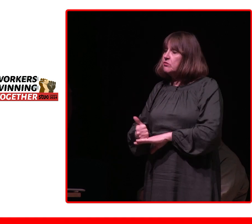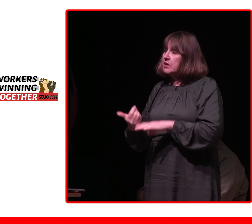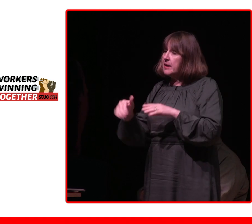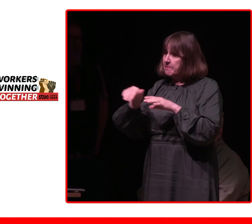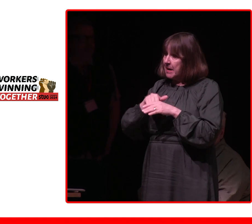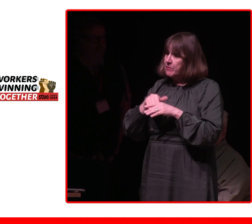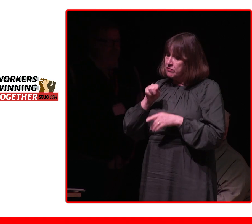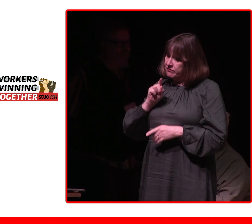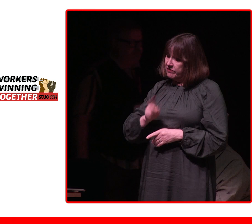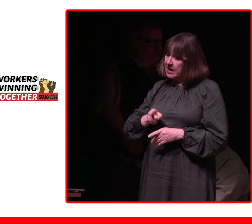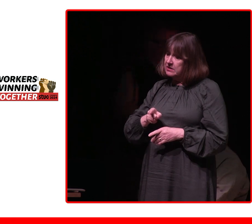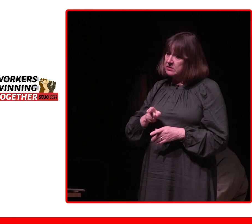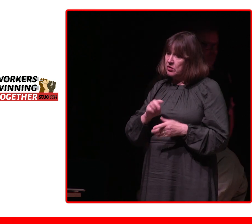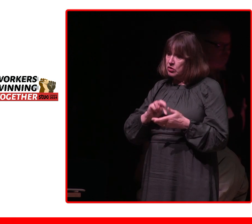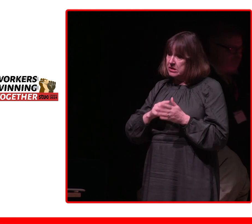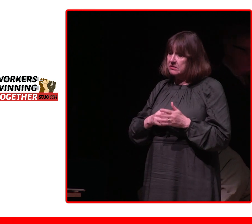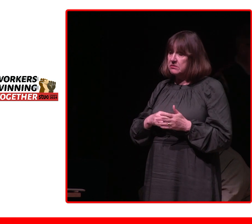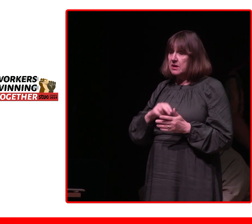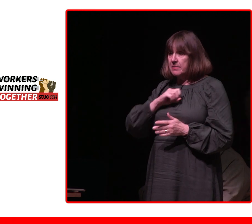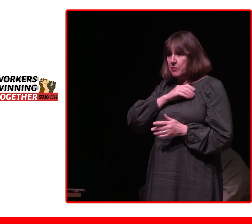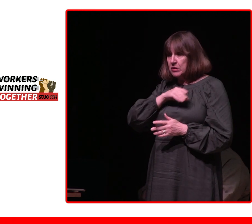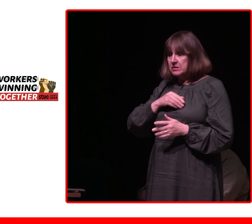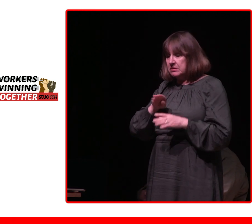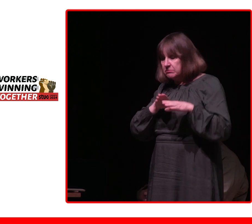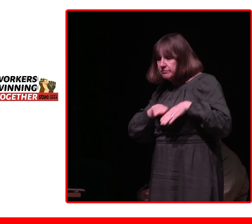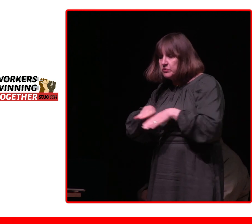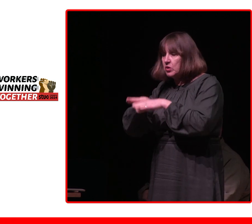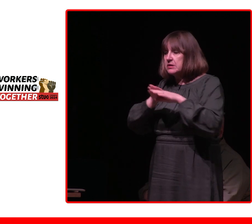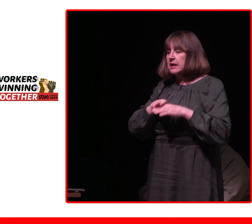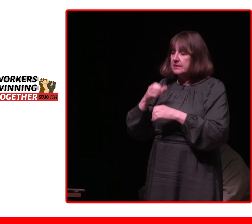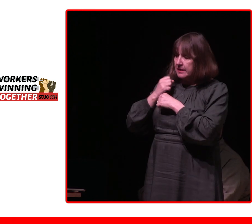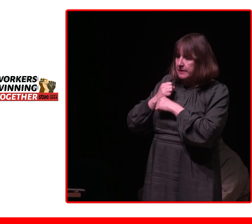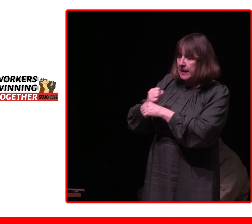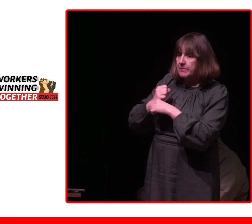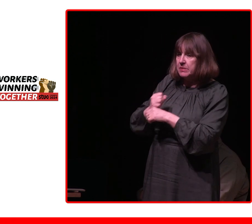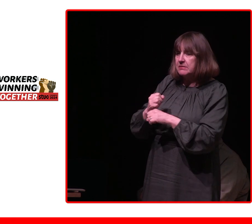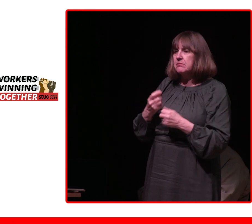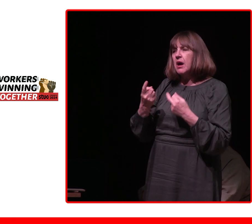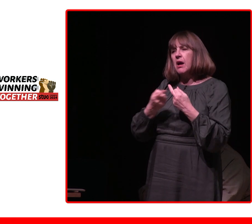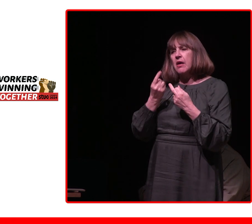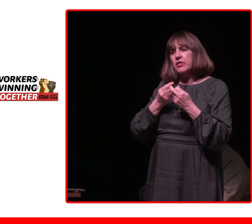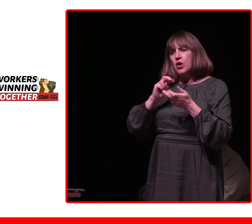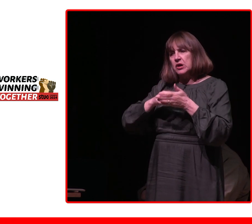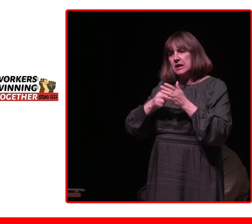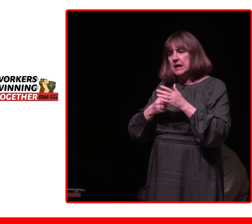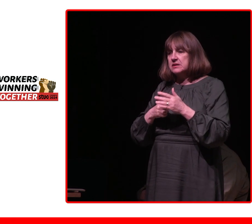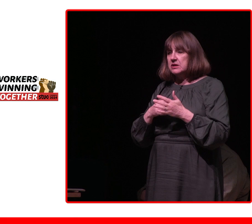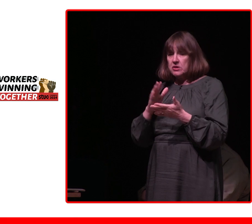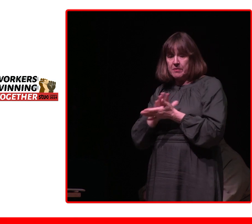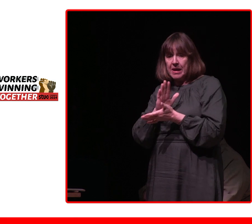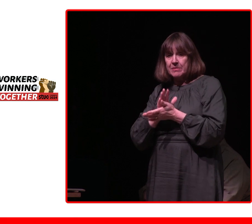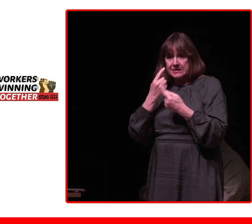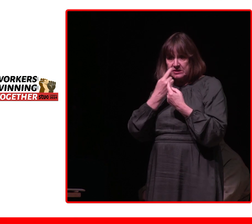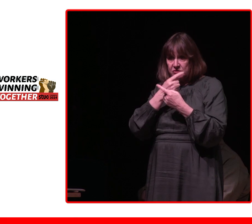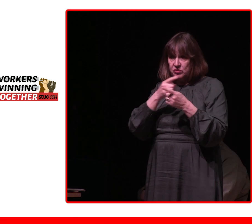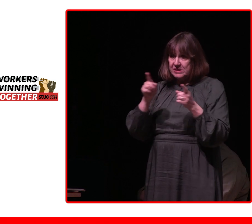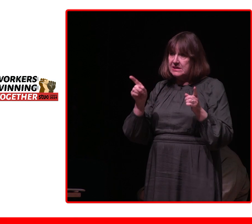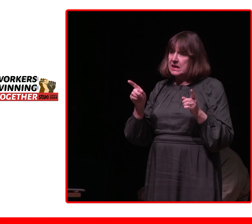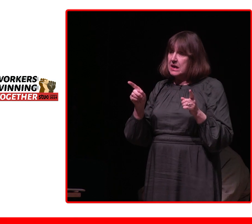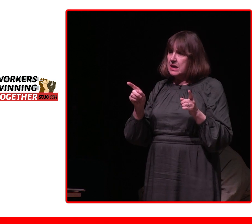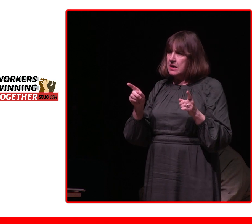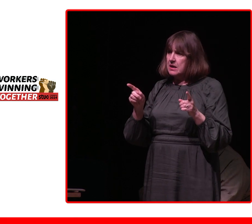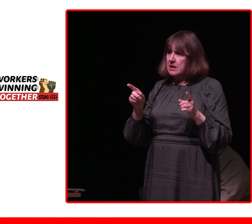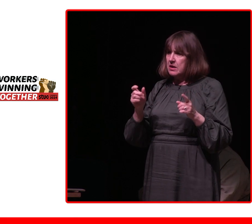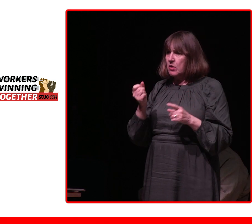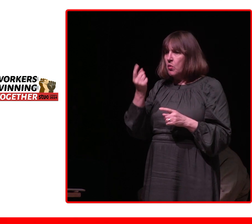that organisation. The Palestine Solidarity Campaign. There's organisations, and I'm pleased to see certainly